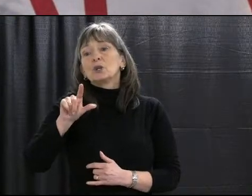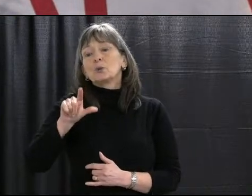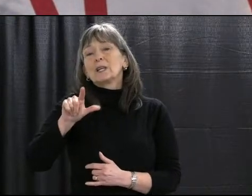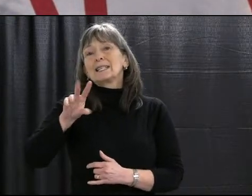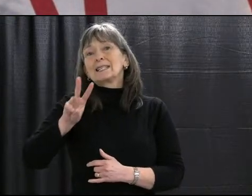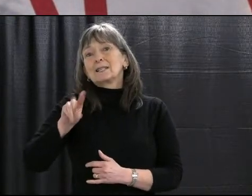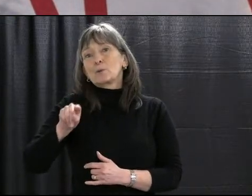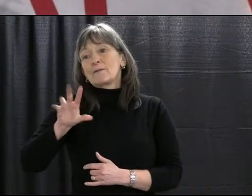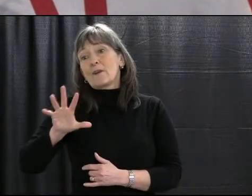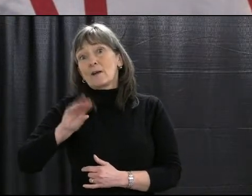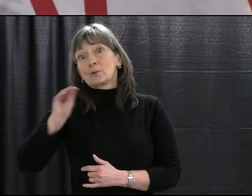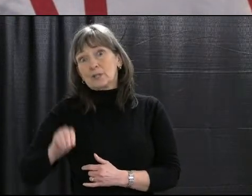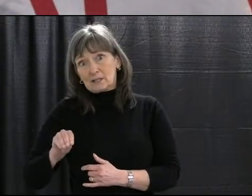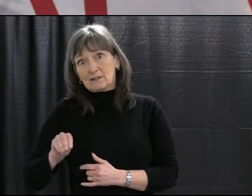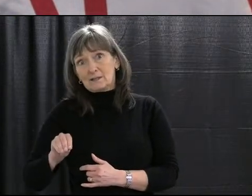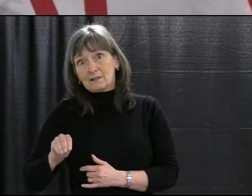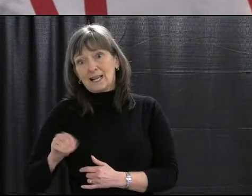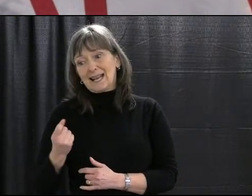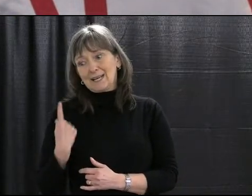in 2023.